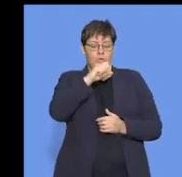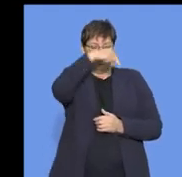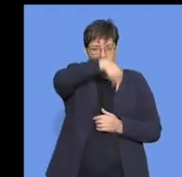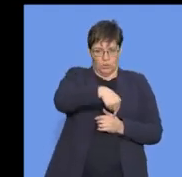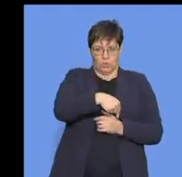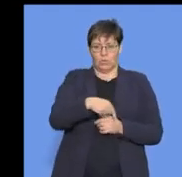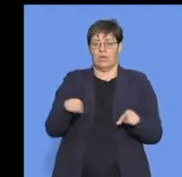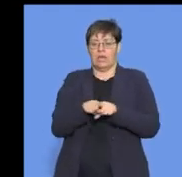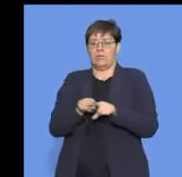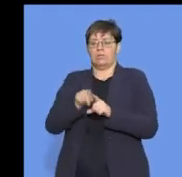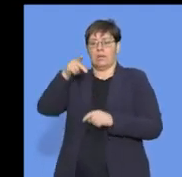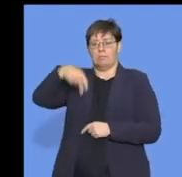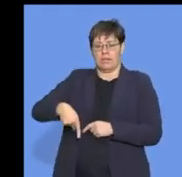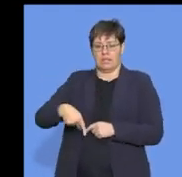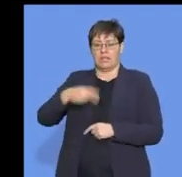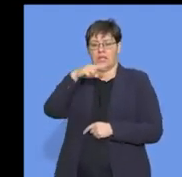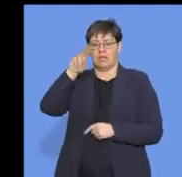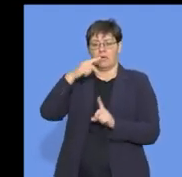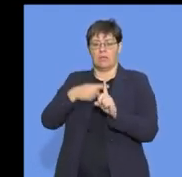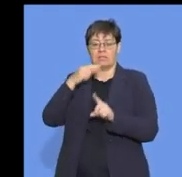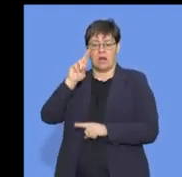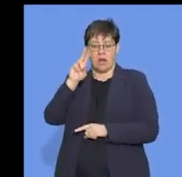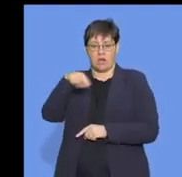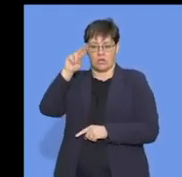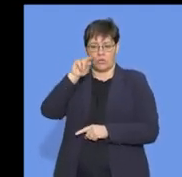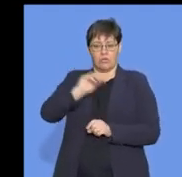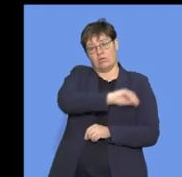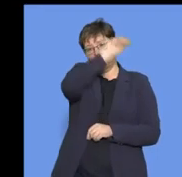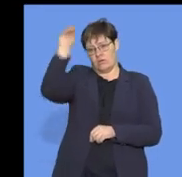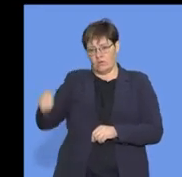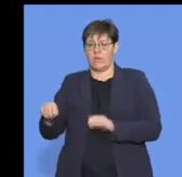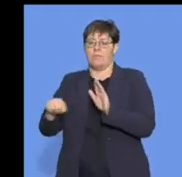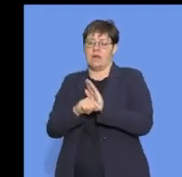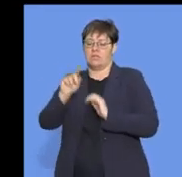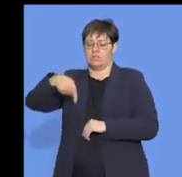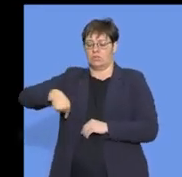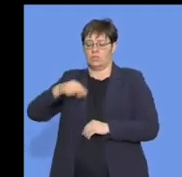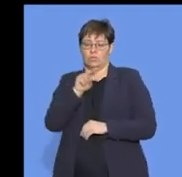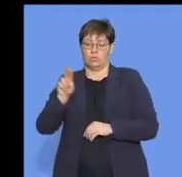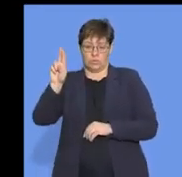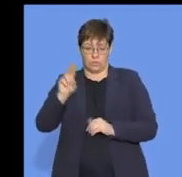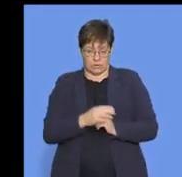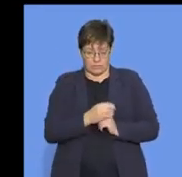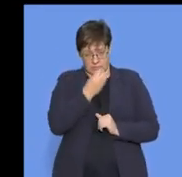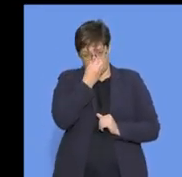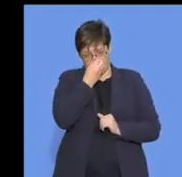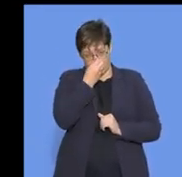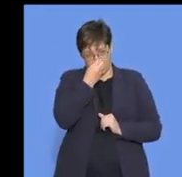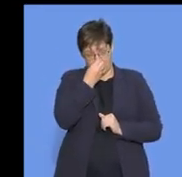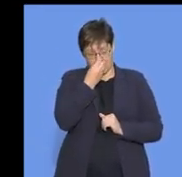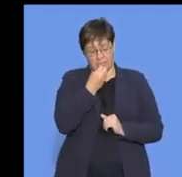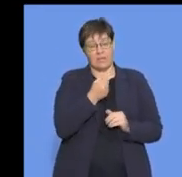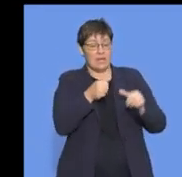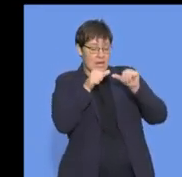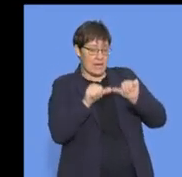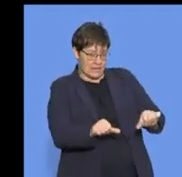this 2pr onto this side, and remember this q will go onto the other side, and because it goes onto the other side, it gets a